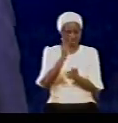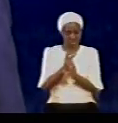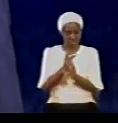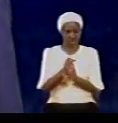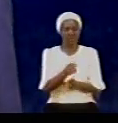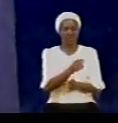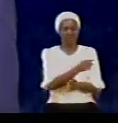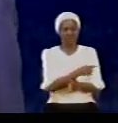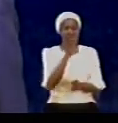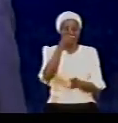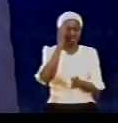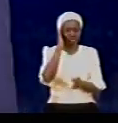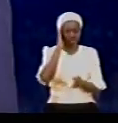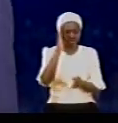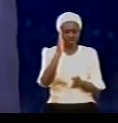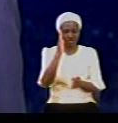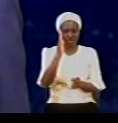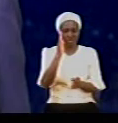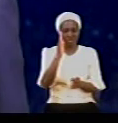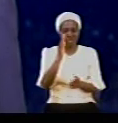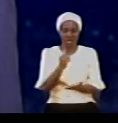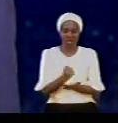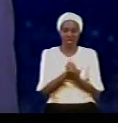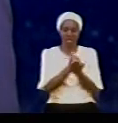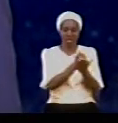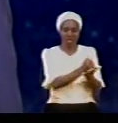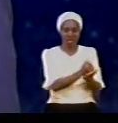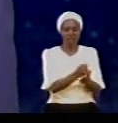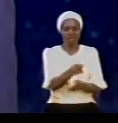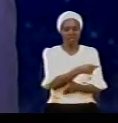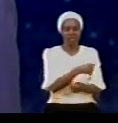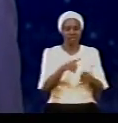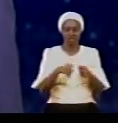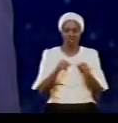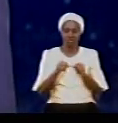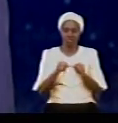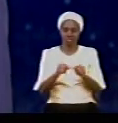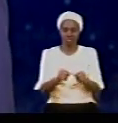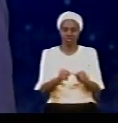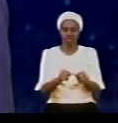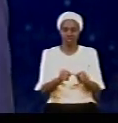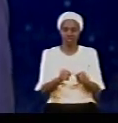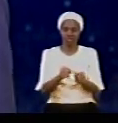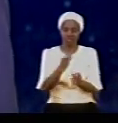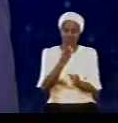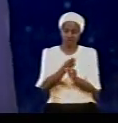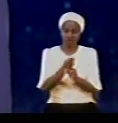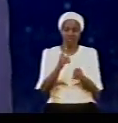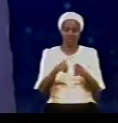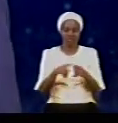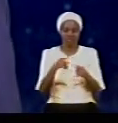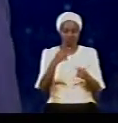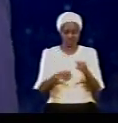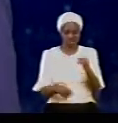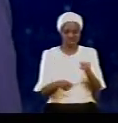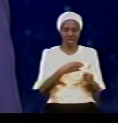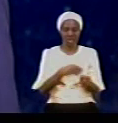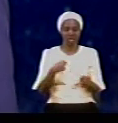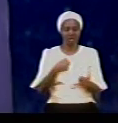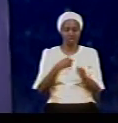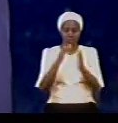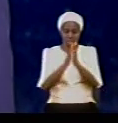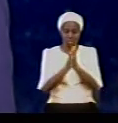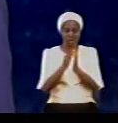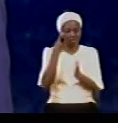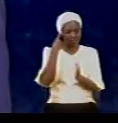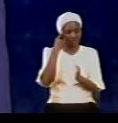continue faithfully to the end. And we pray for your servant, your humble servant. Your servant you have been using, we